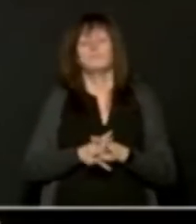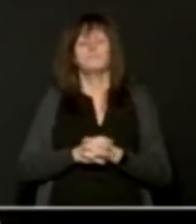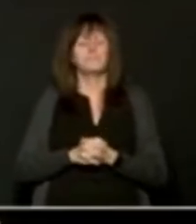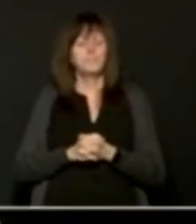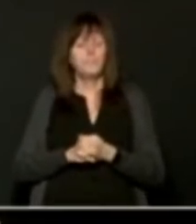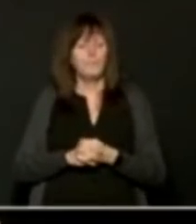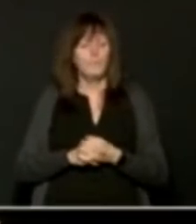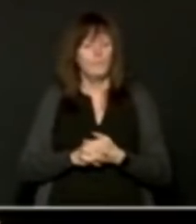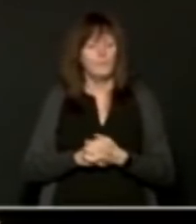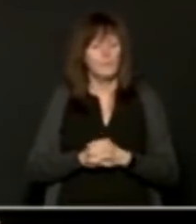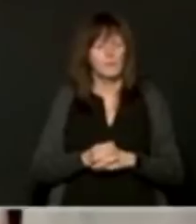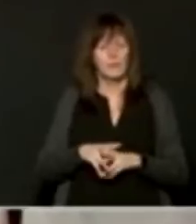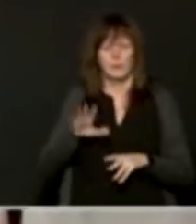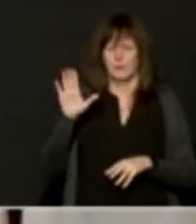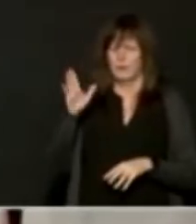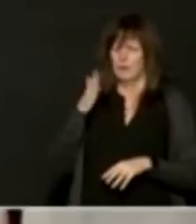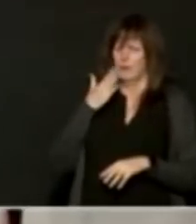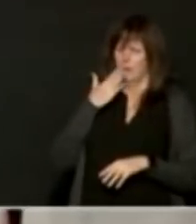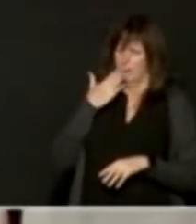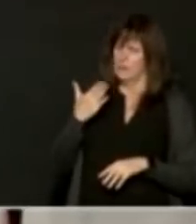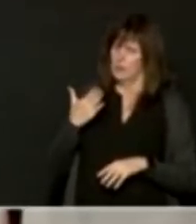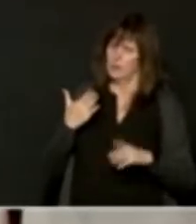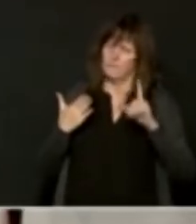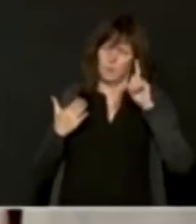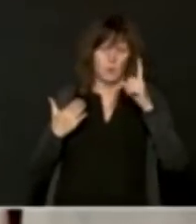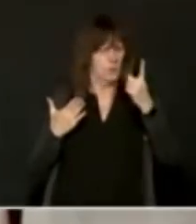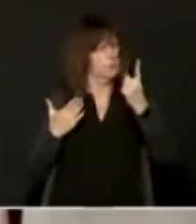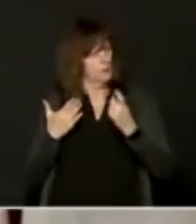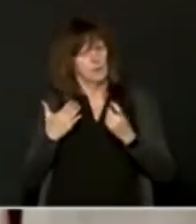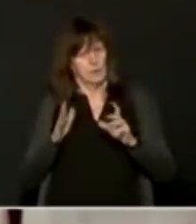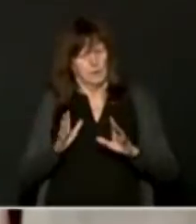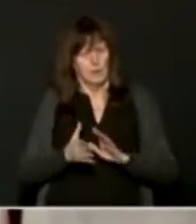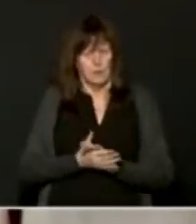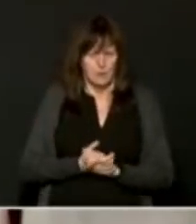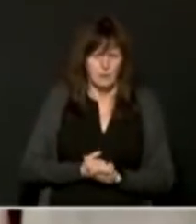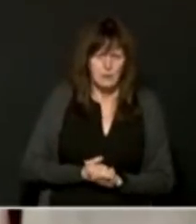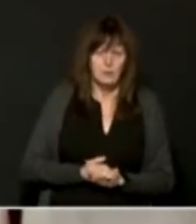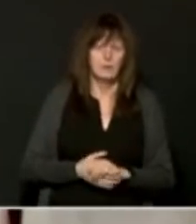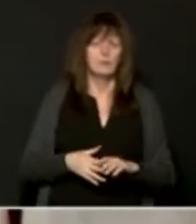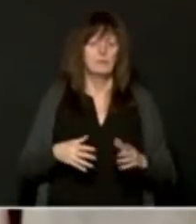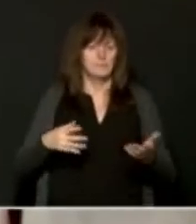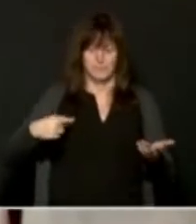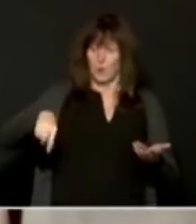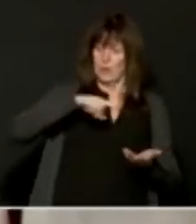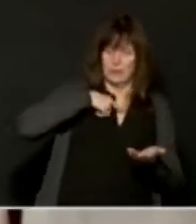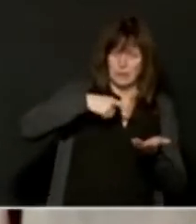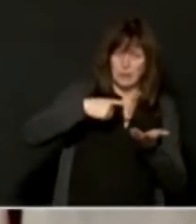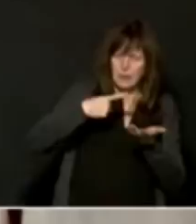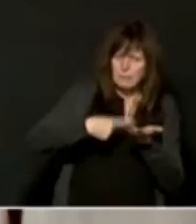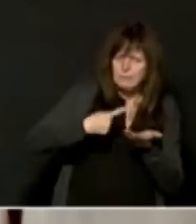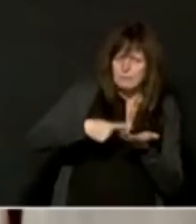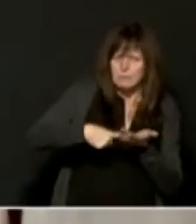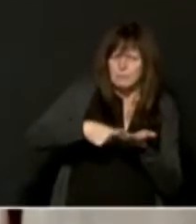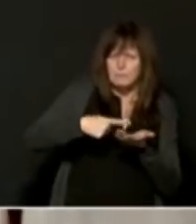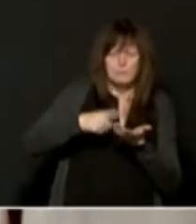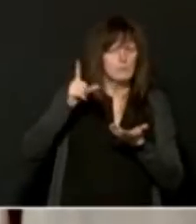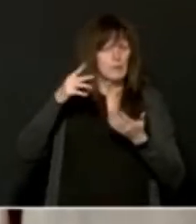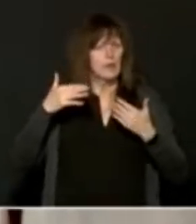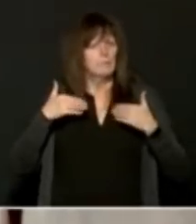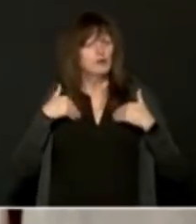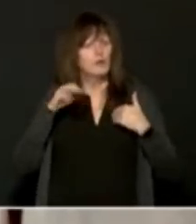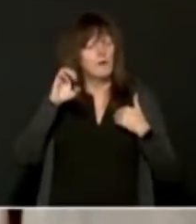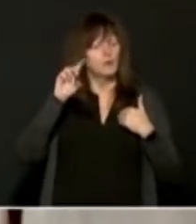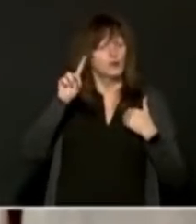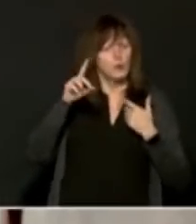Yes, thank you. Thank you for that question. We are very actively working with the Ministry of Education and with